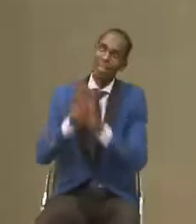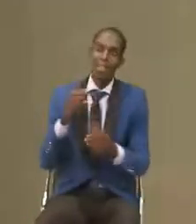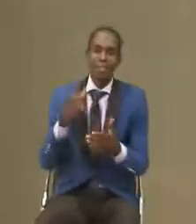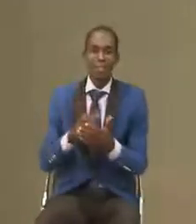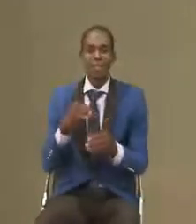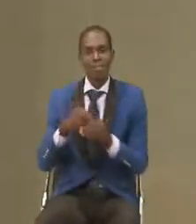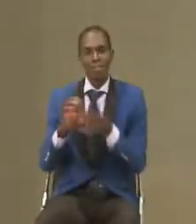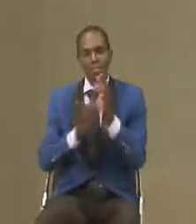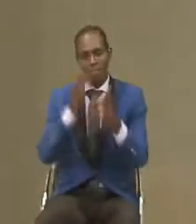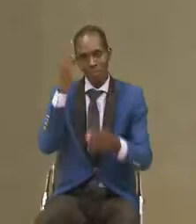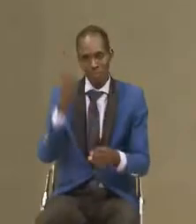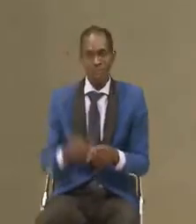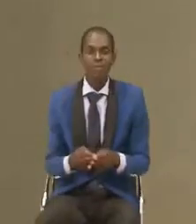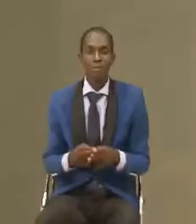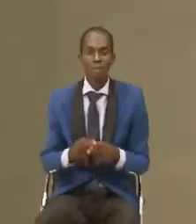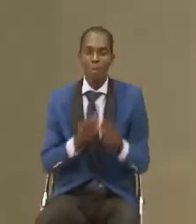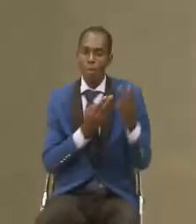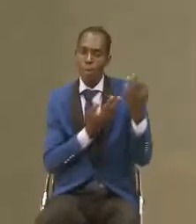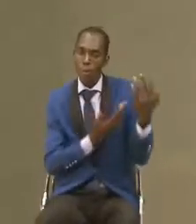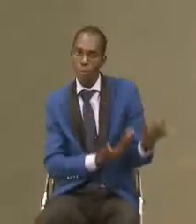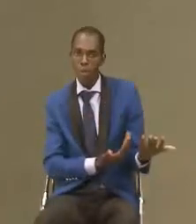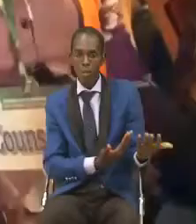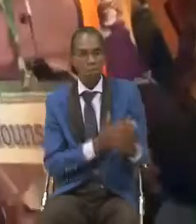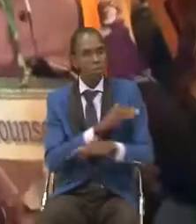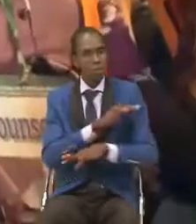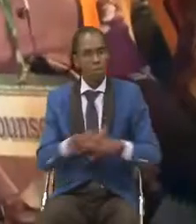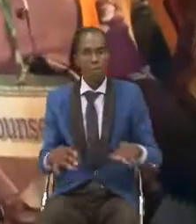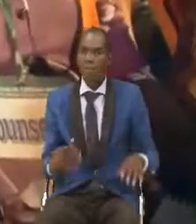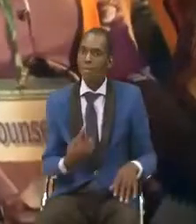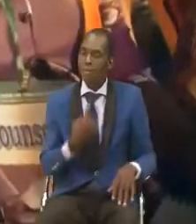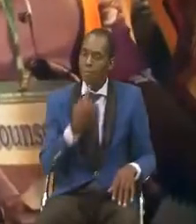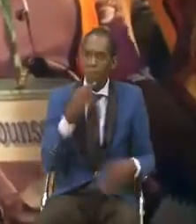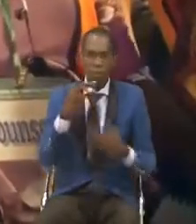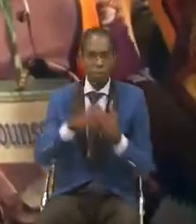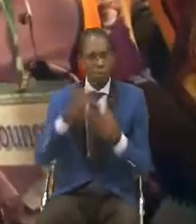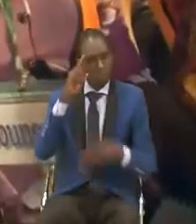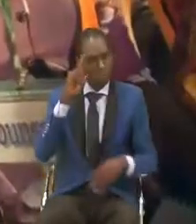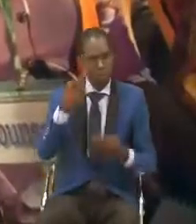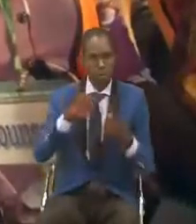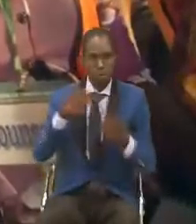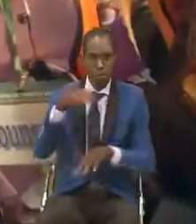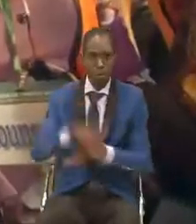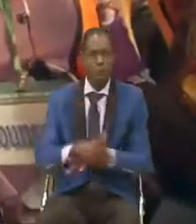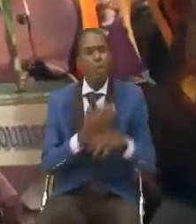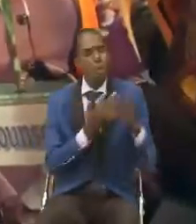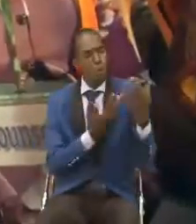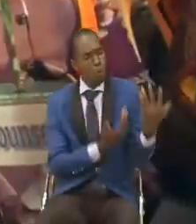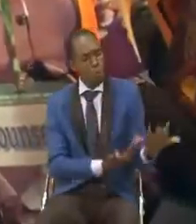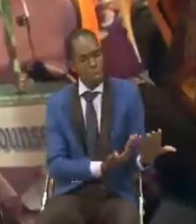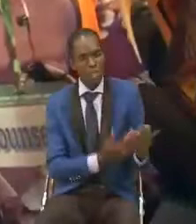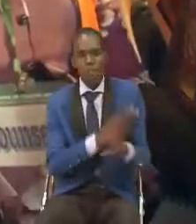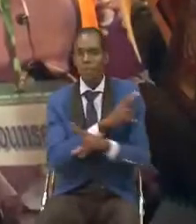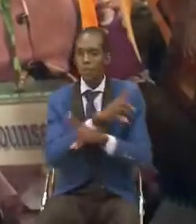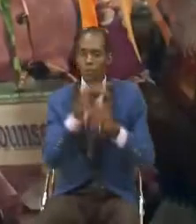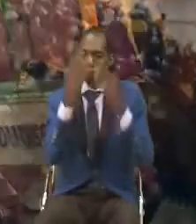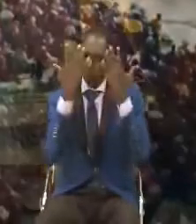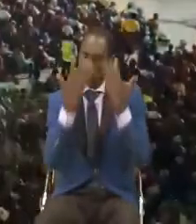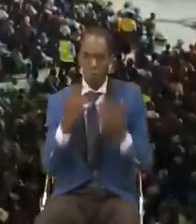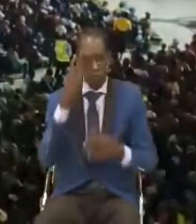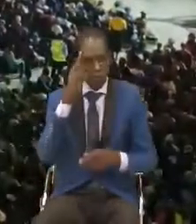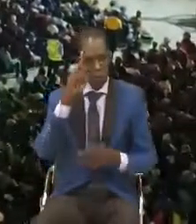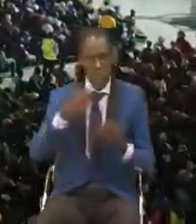him tonight you will get it which no disappointment